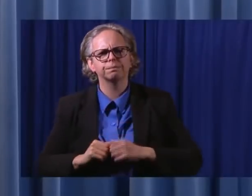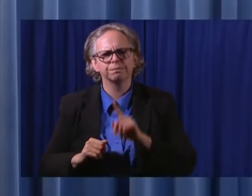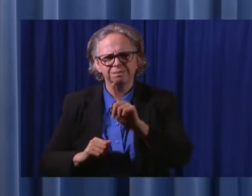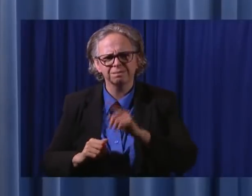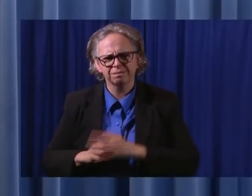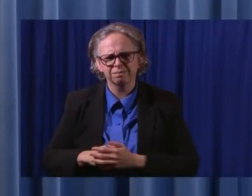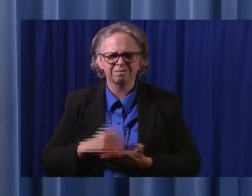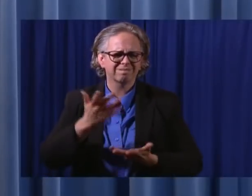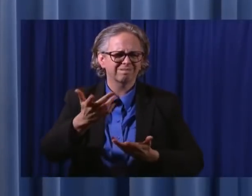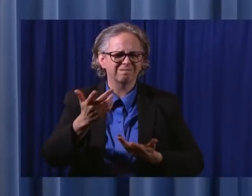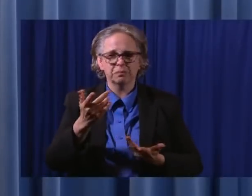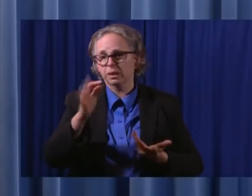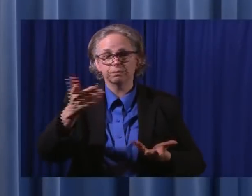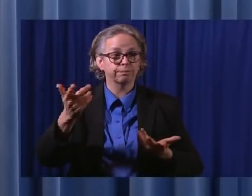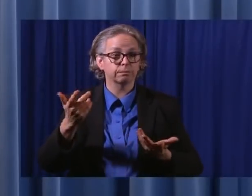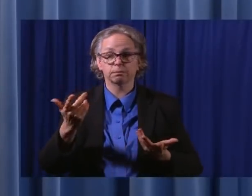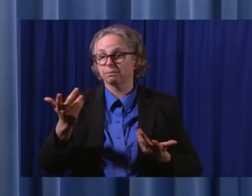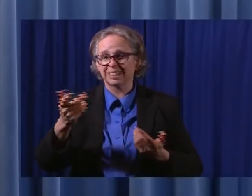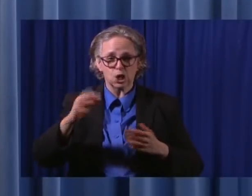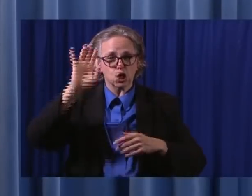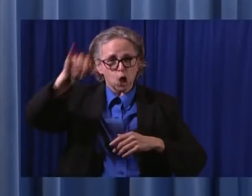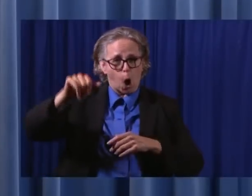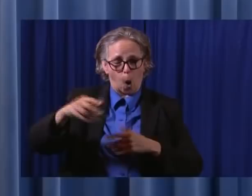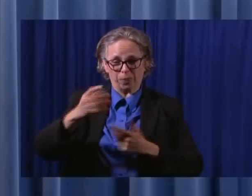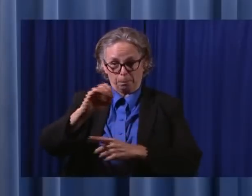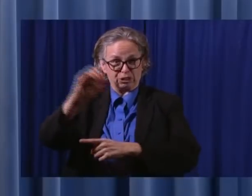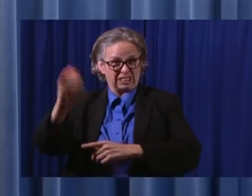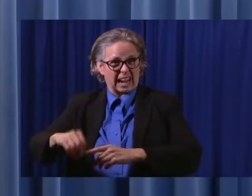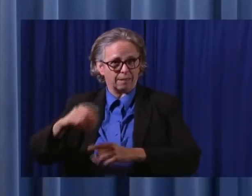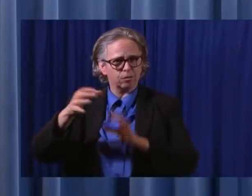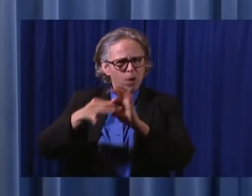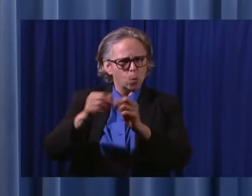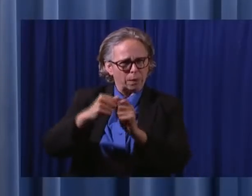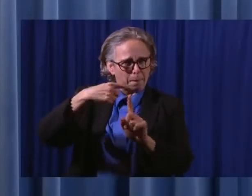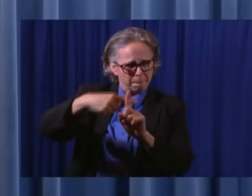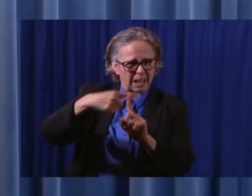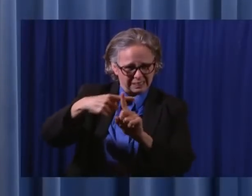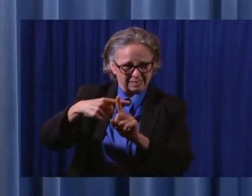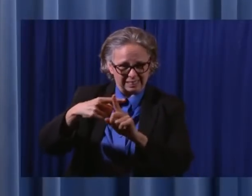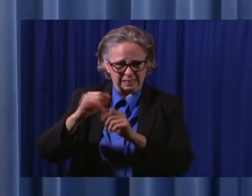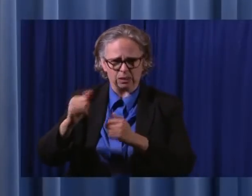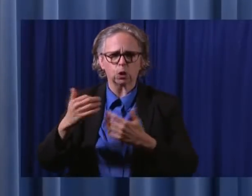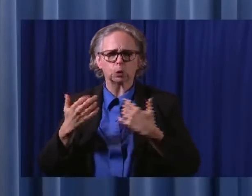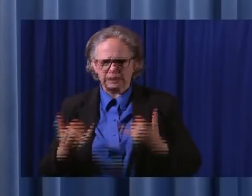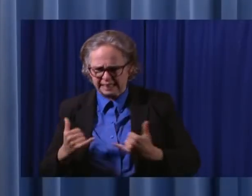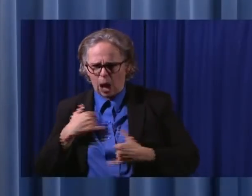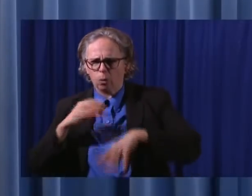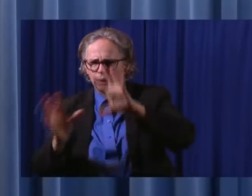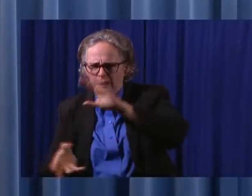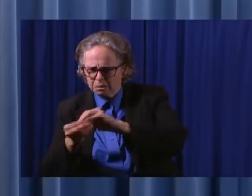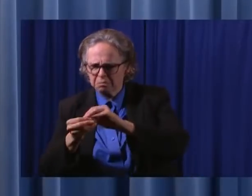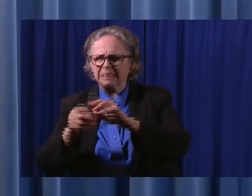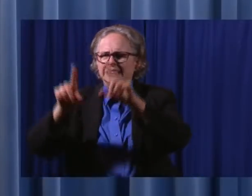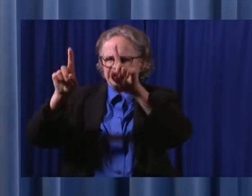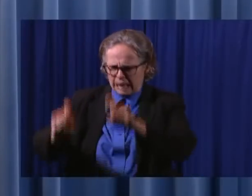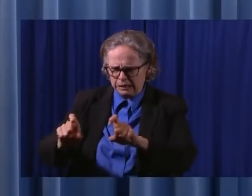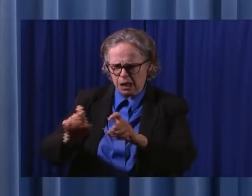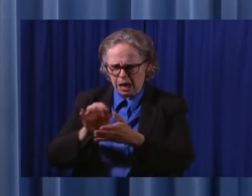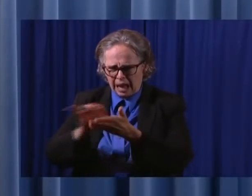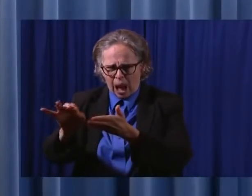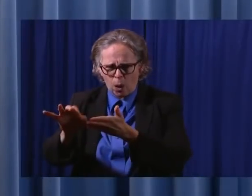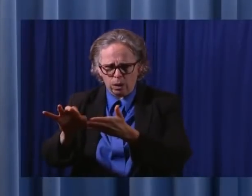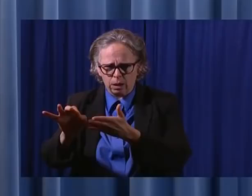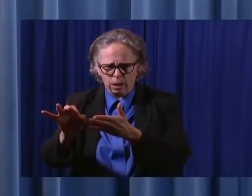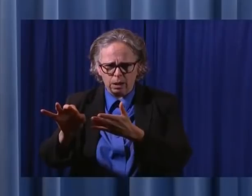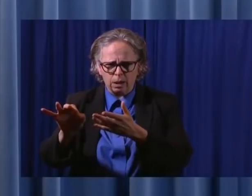positivity. Positivity simply is, of all the tests done in a day, what percentage can't come back positive. As